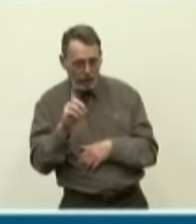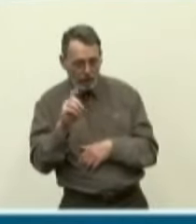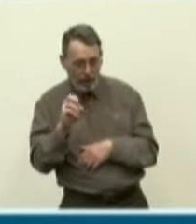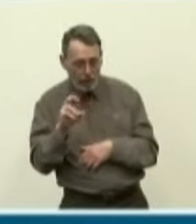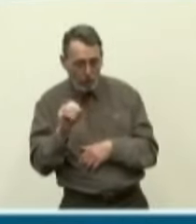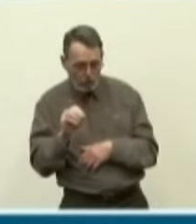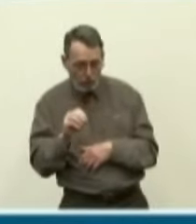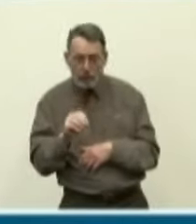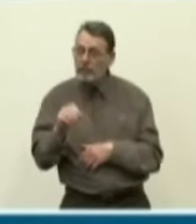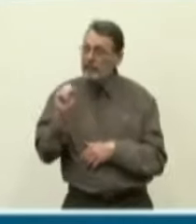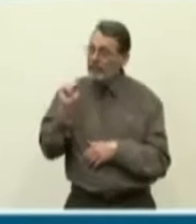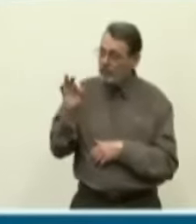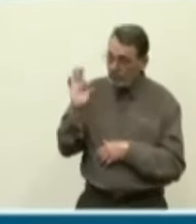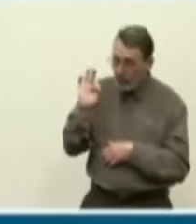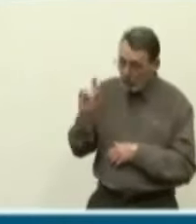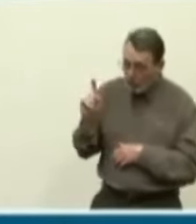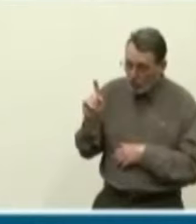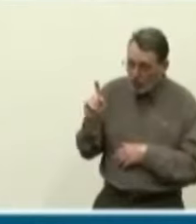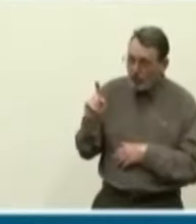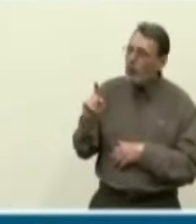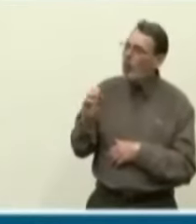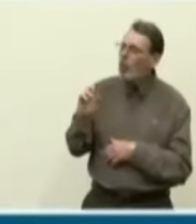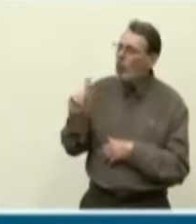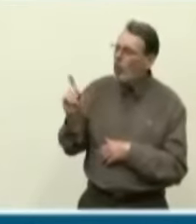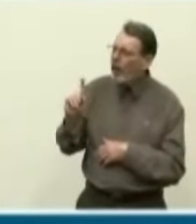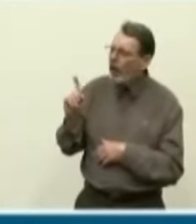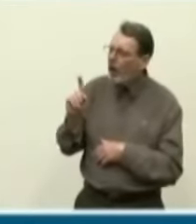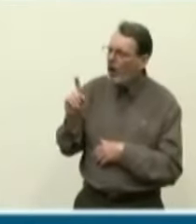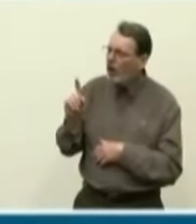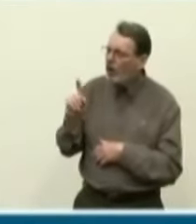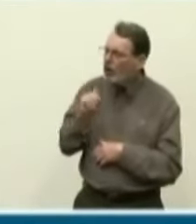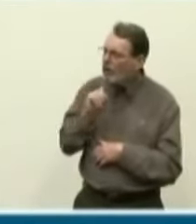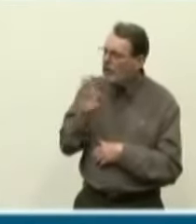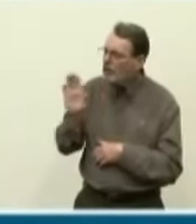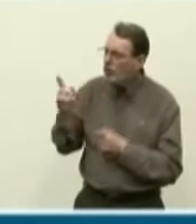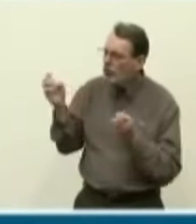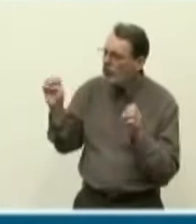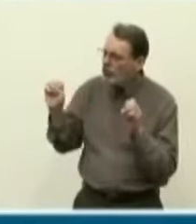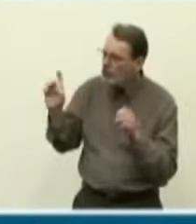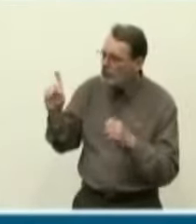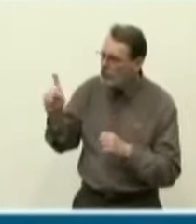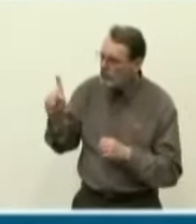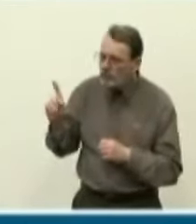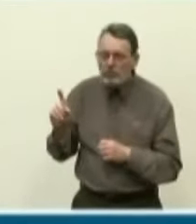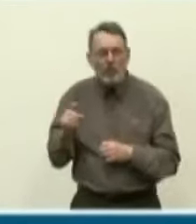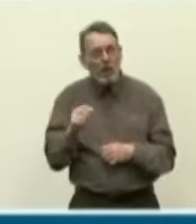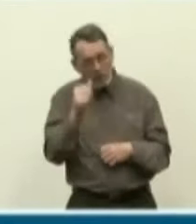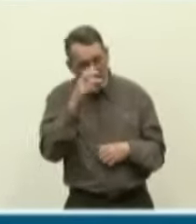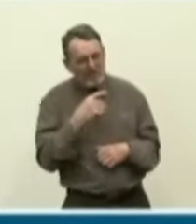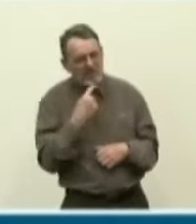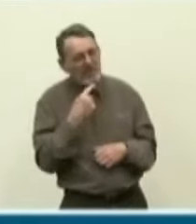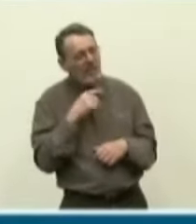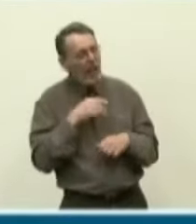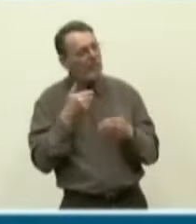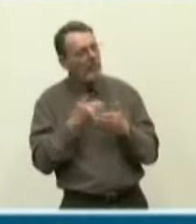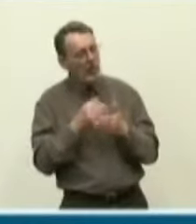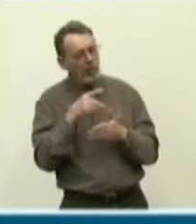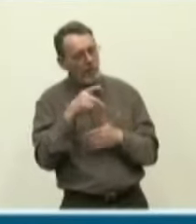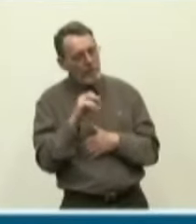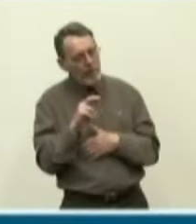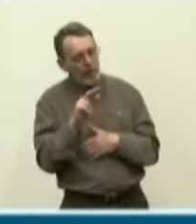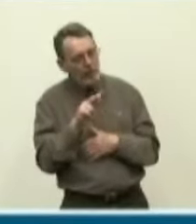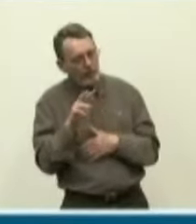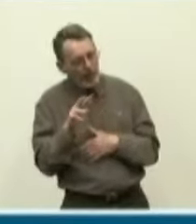San Francisco 911, what's the exact location of your emergency? I'm right in front of Pier 35.